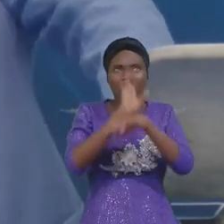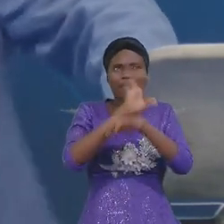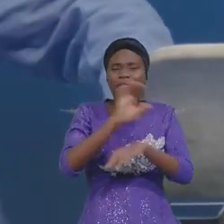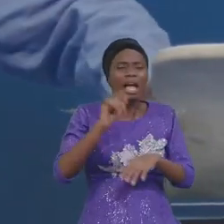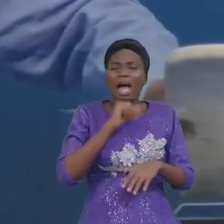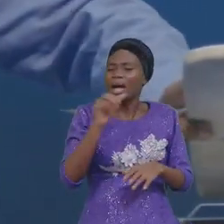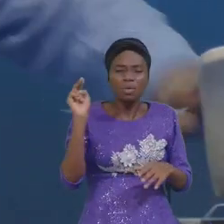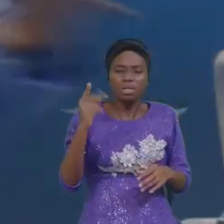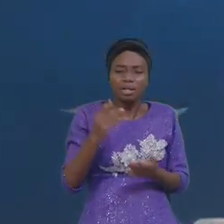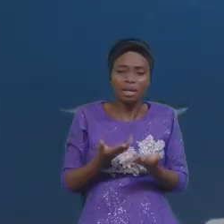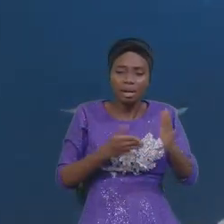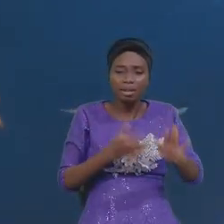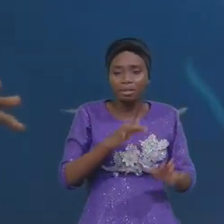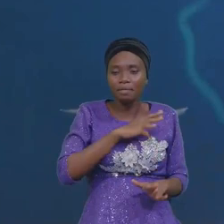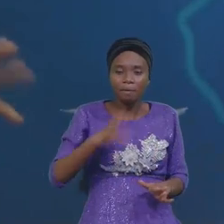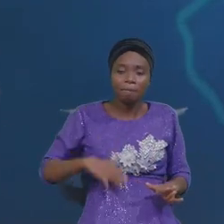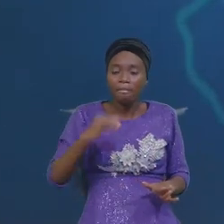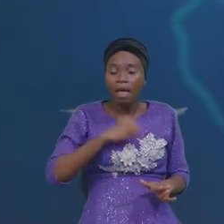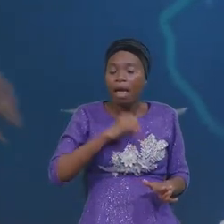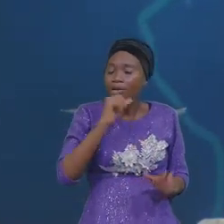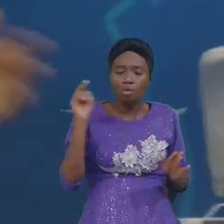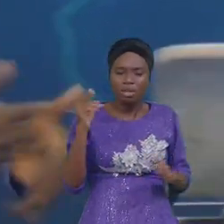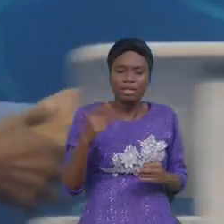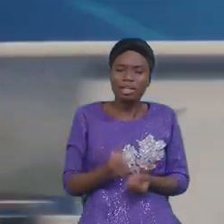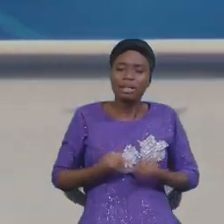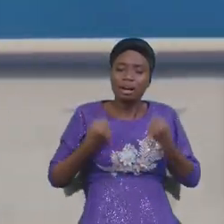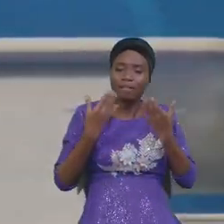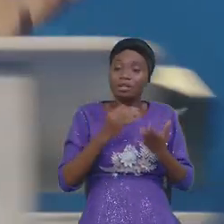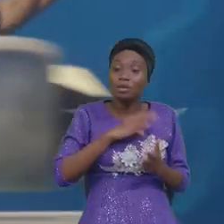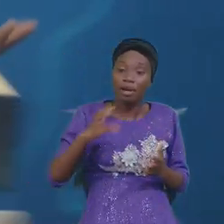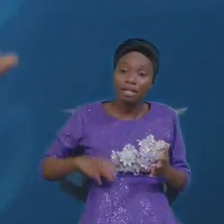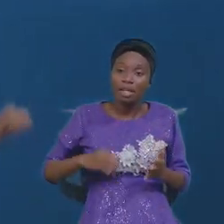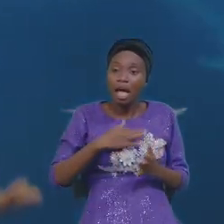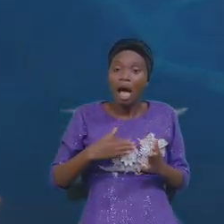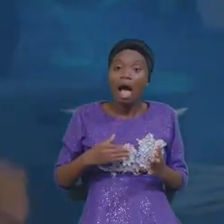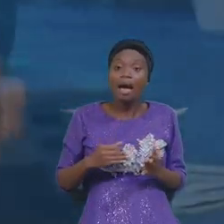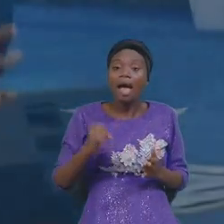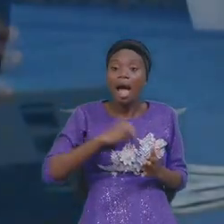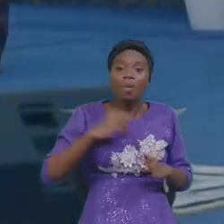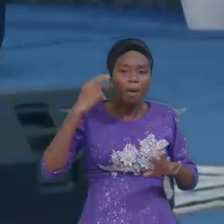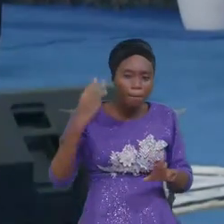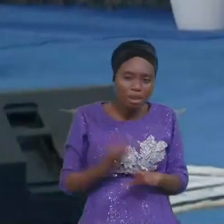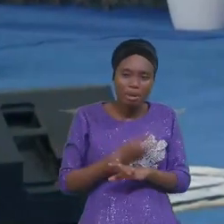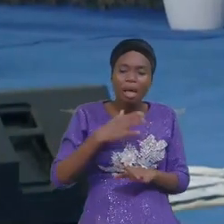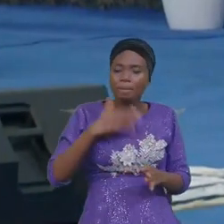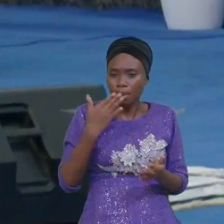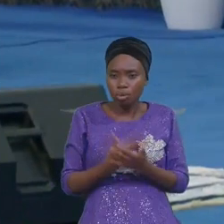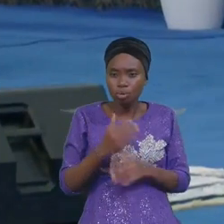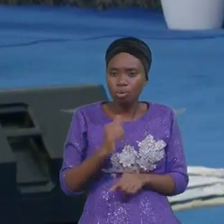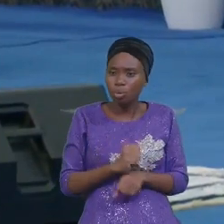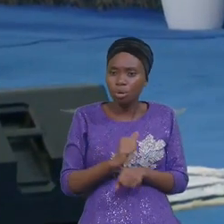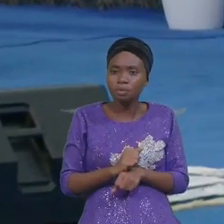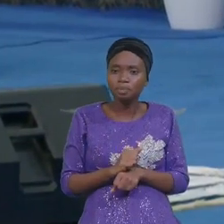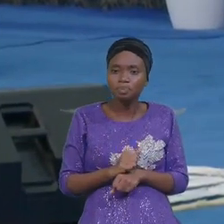Christ. I don't need the sacrifice of Christ. I'm going to multiply my good works. You know, as